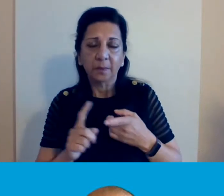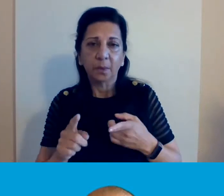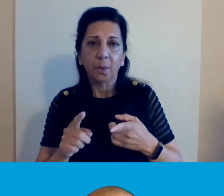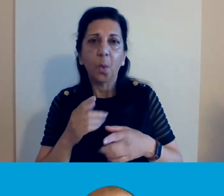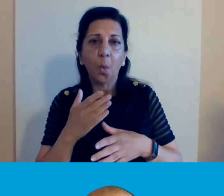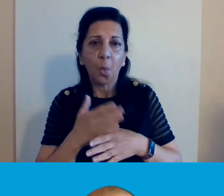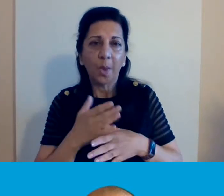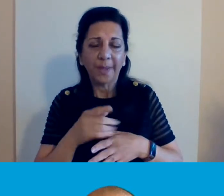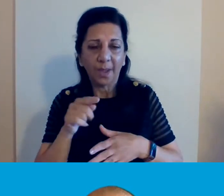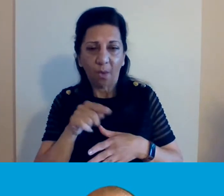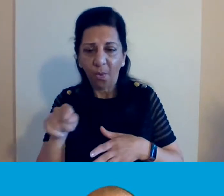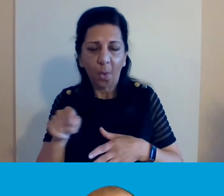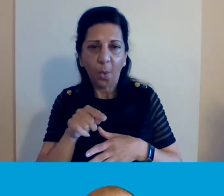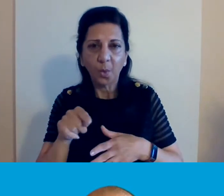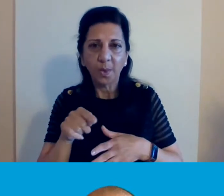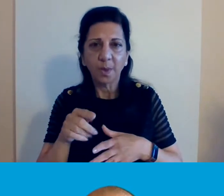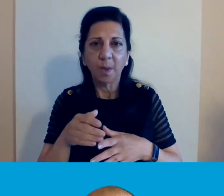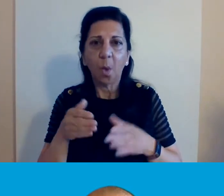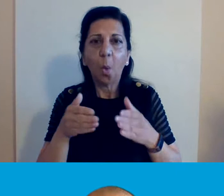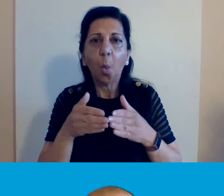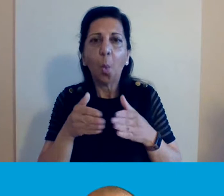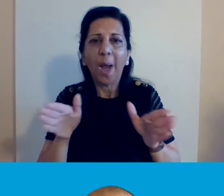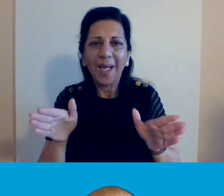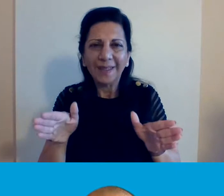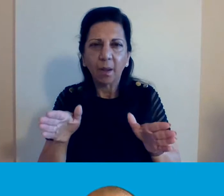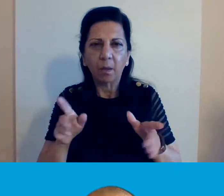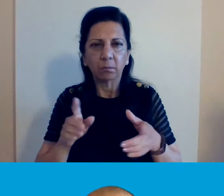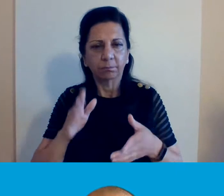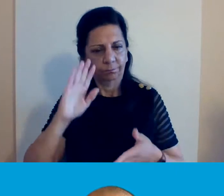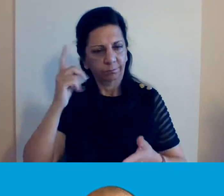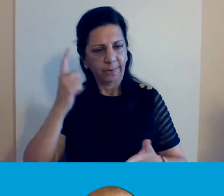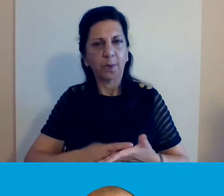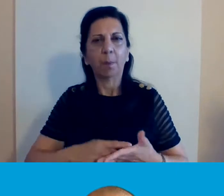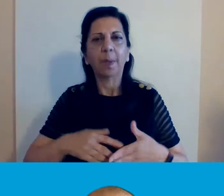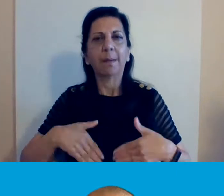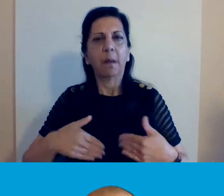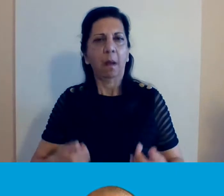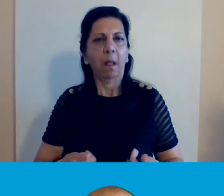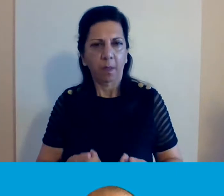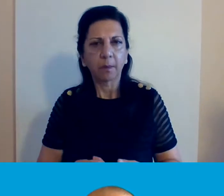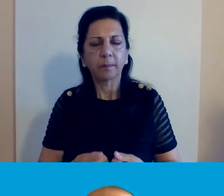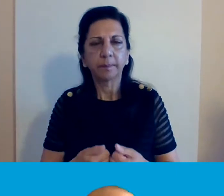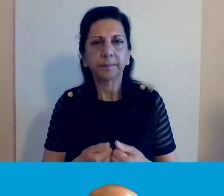wider determinants of health with our public health colleagues in the system.